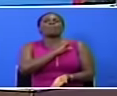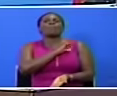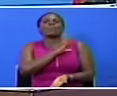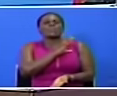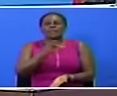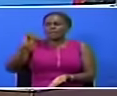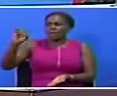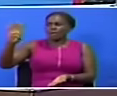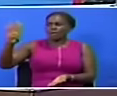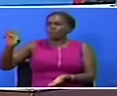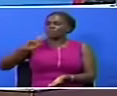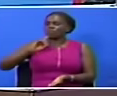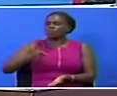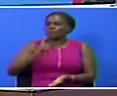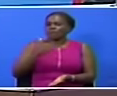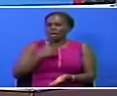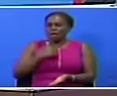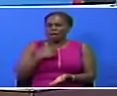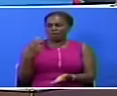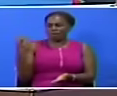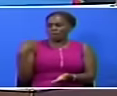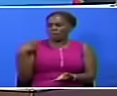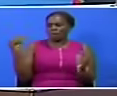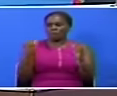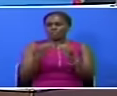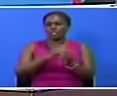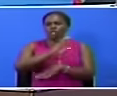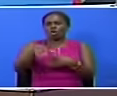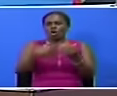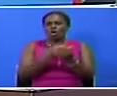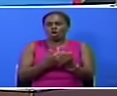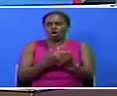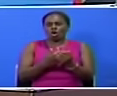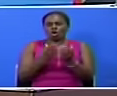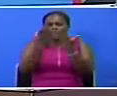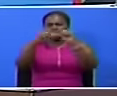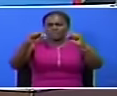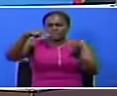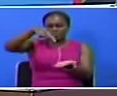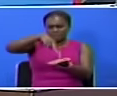The IEBC gave the warning as it held a consultative meeting with all presidential aspirants who will be on the ballot